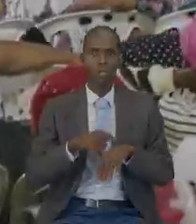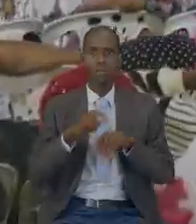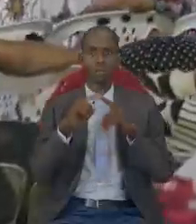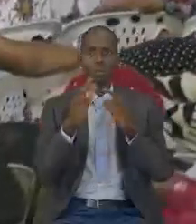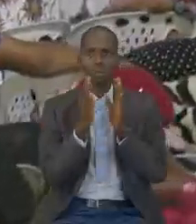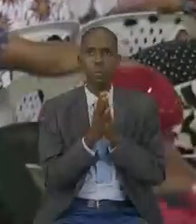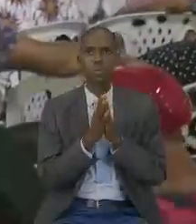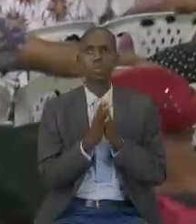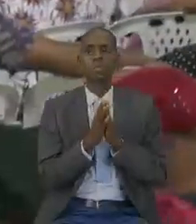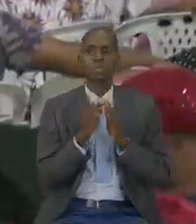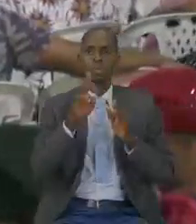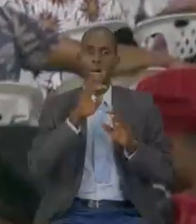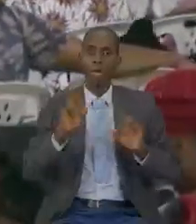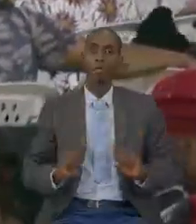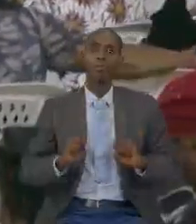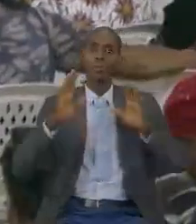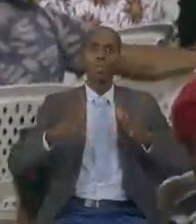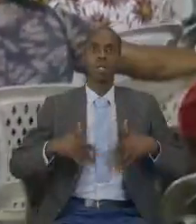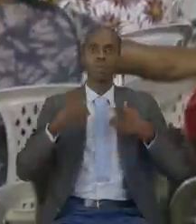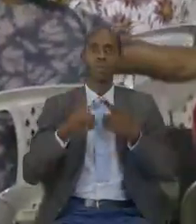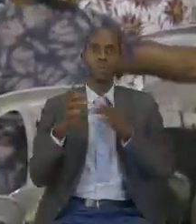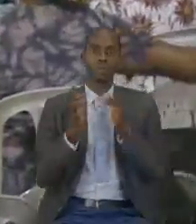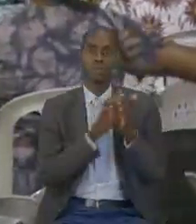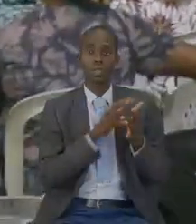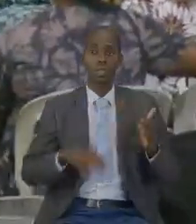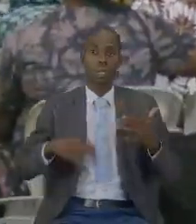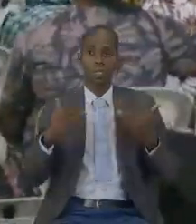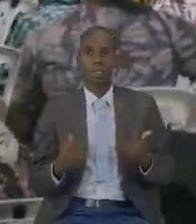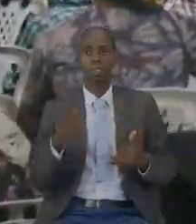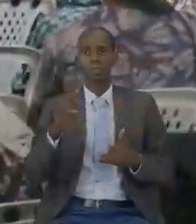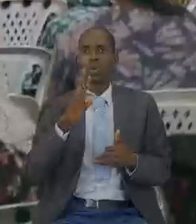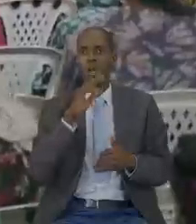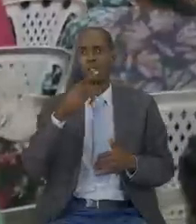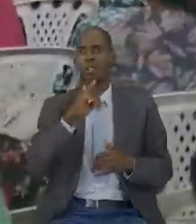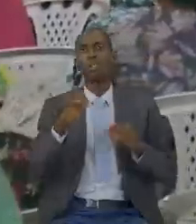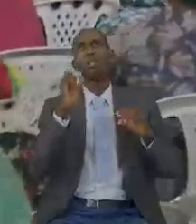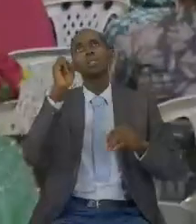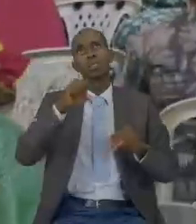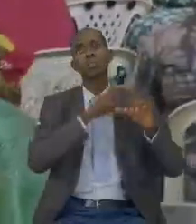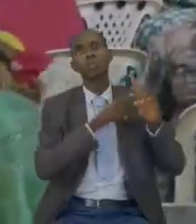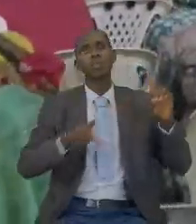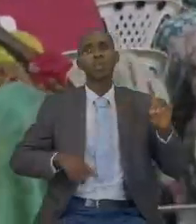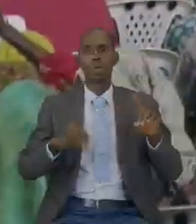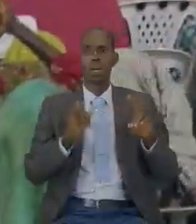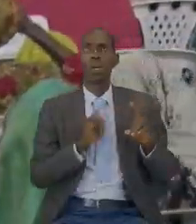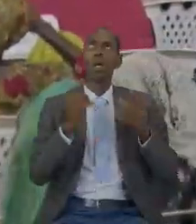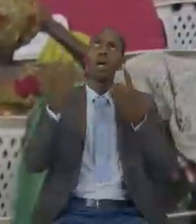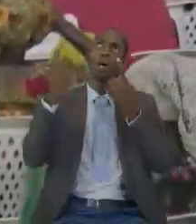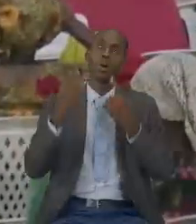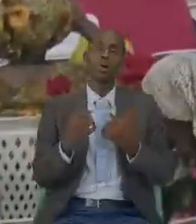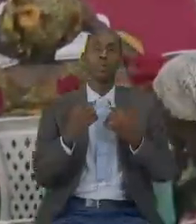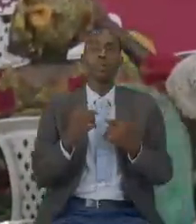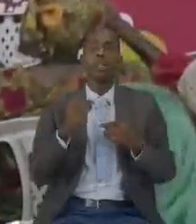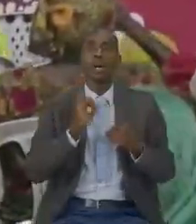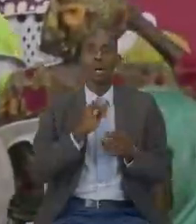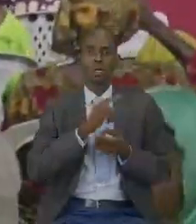You're giving your life to the Lord Jesus Christ now. And you're saying, yes, Lord, I come. I turn away from my